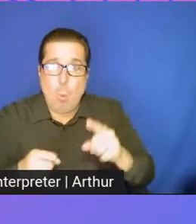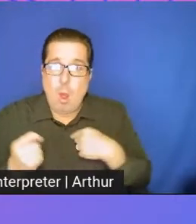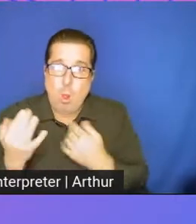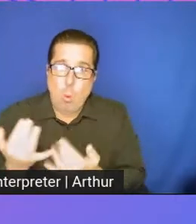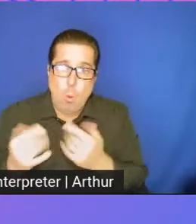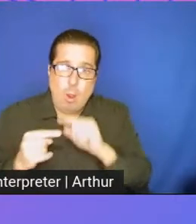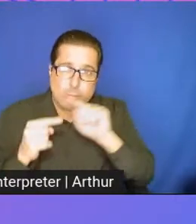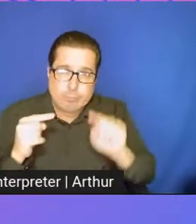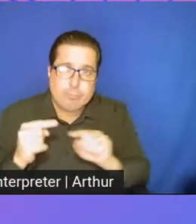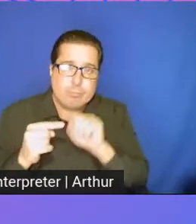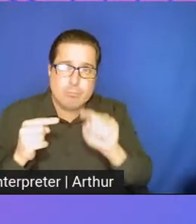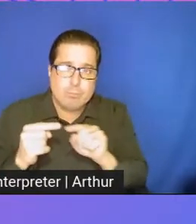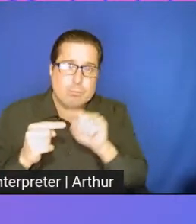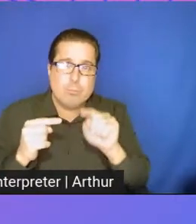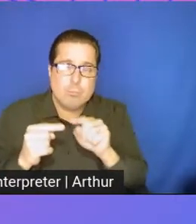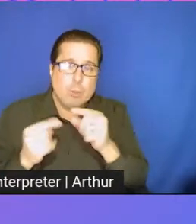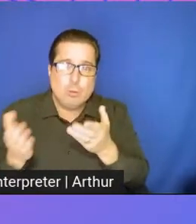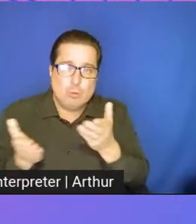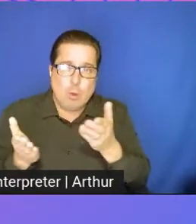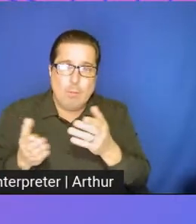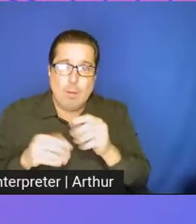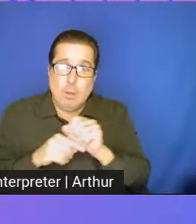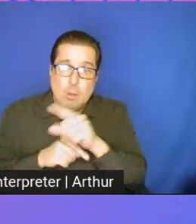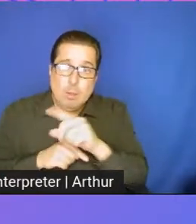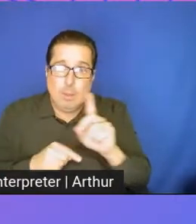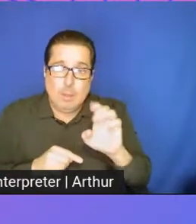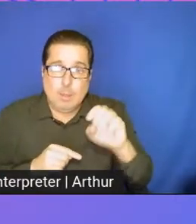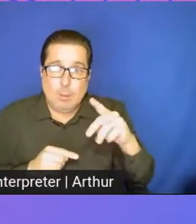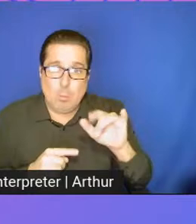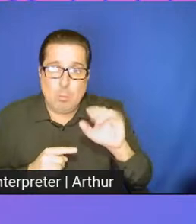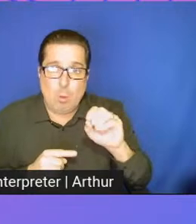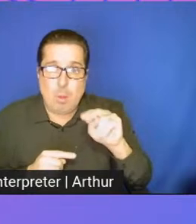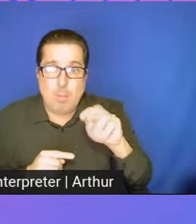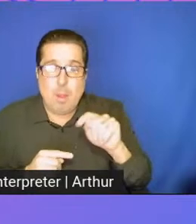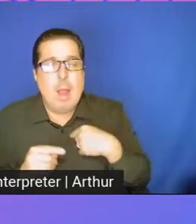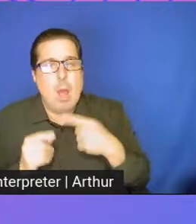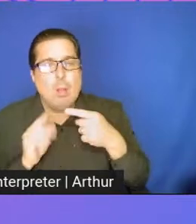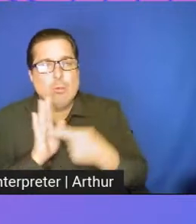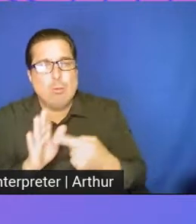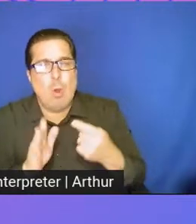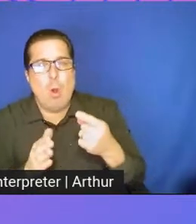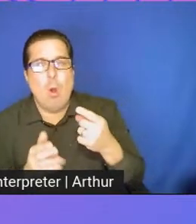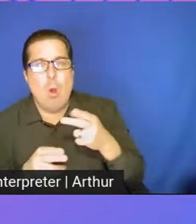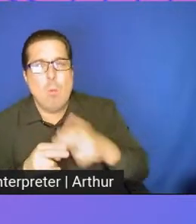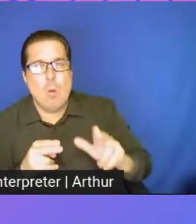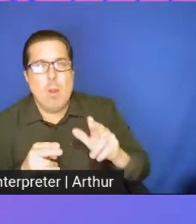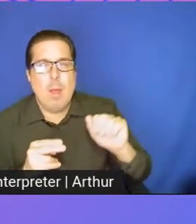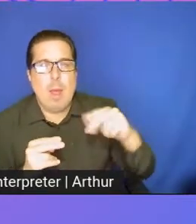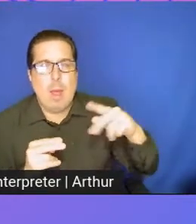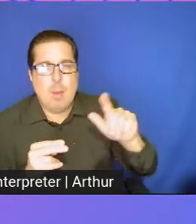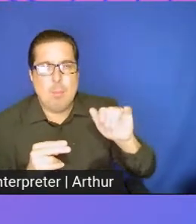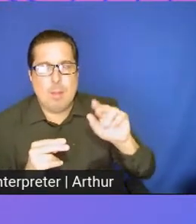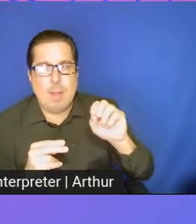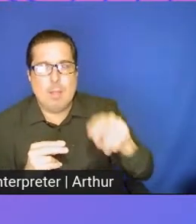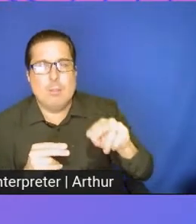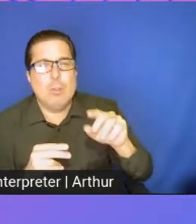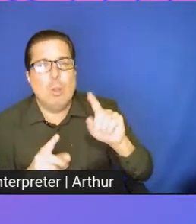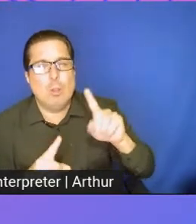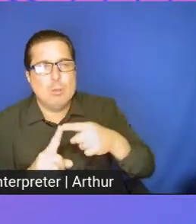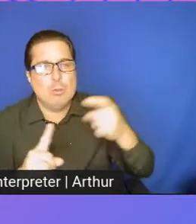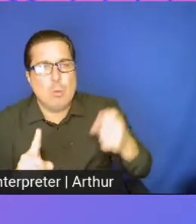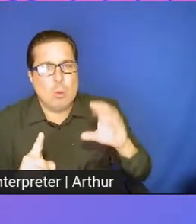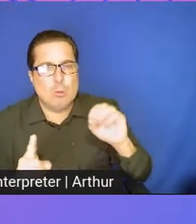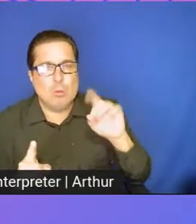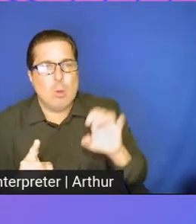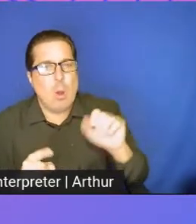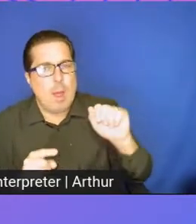service deployment, I would like to use this time to brief walk through our application source code to see what exactly the application